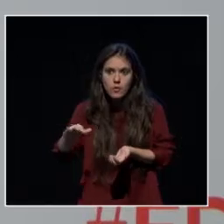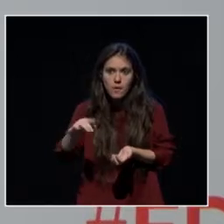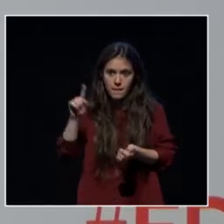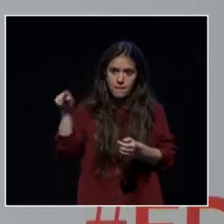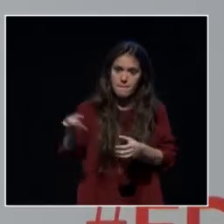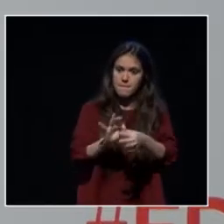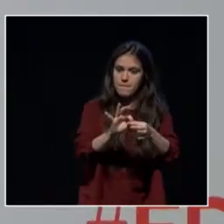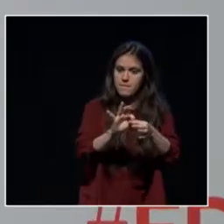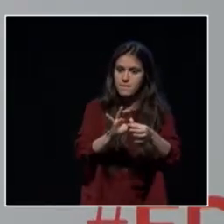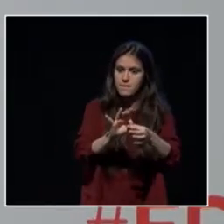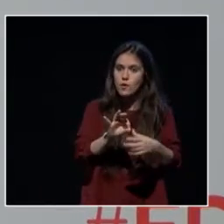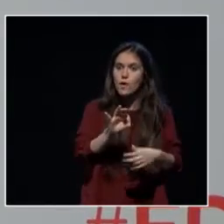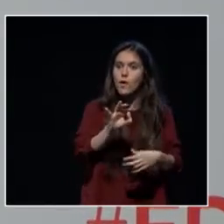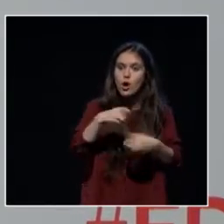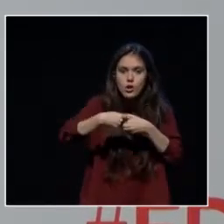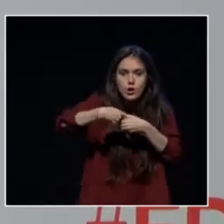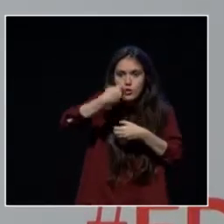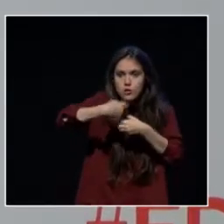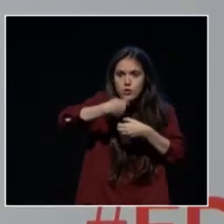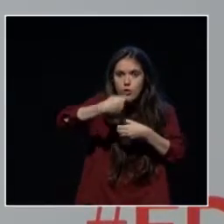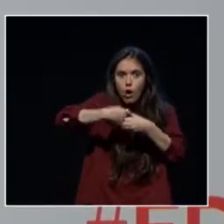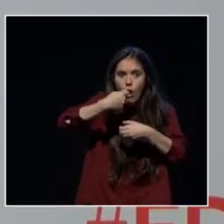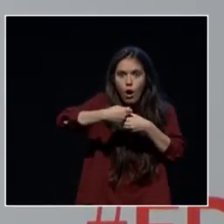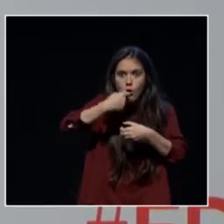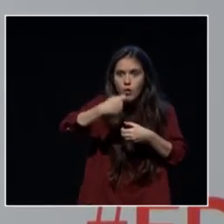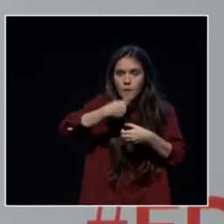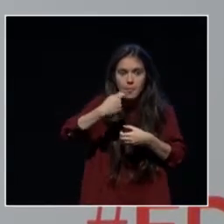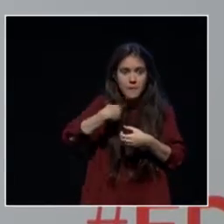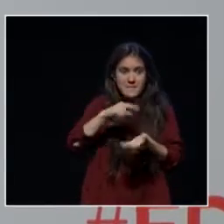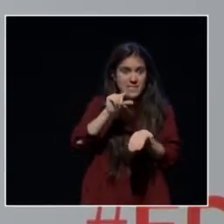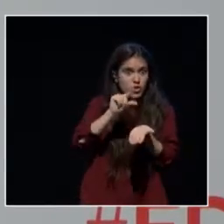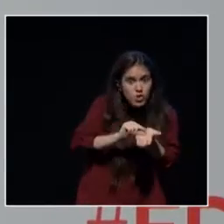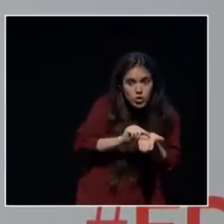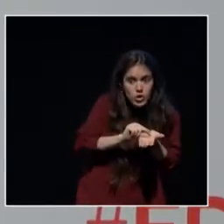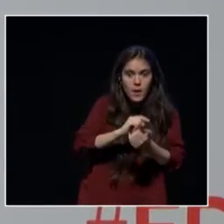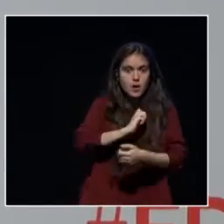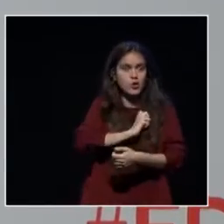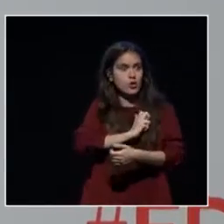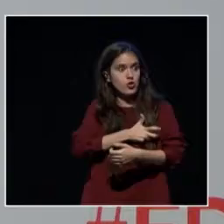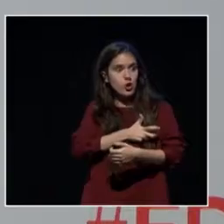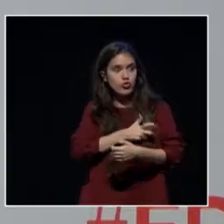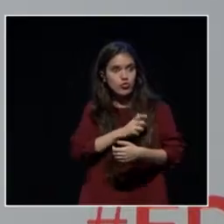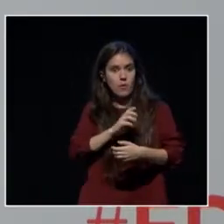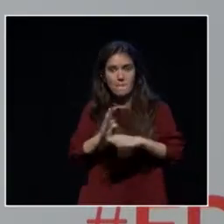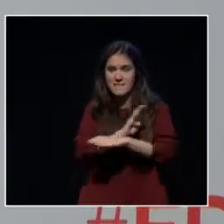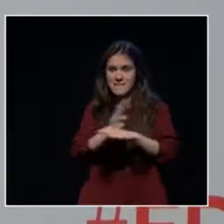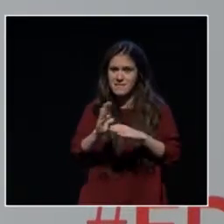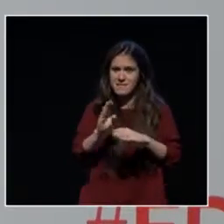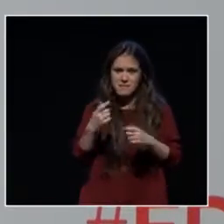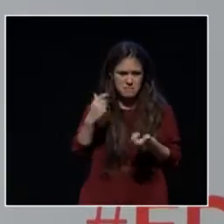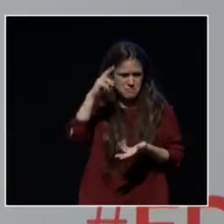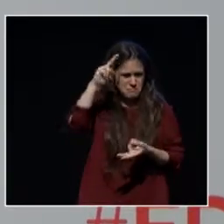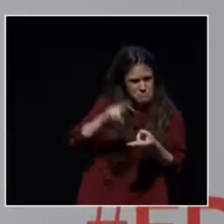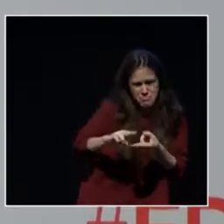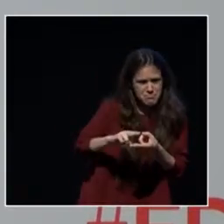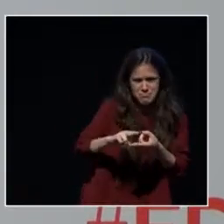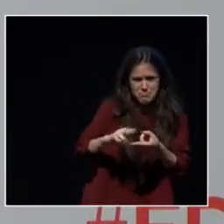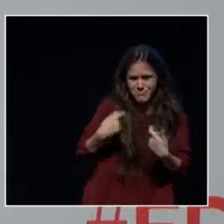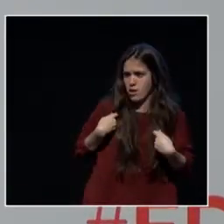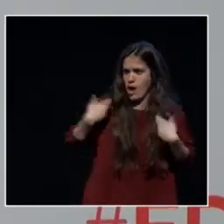it a fortified yogurt, made it very cheap. Once you make it into social business, suddenly all your cost goes down. You don't need the frills, you don't need the